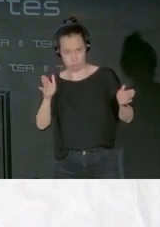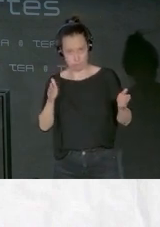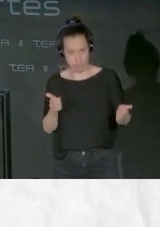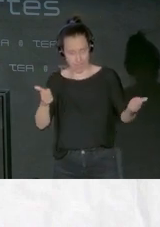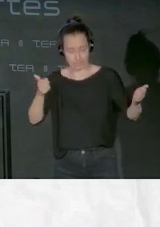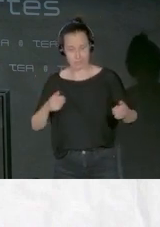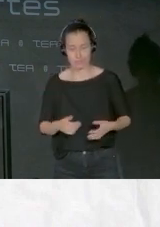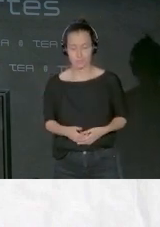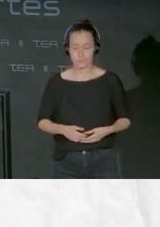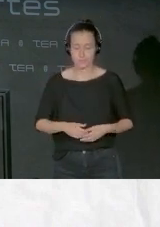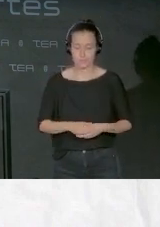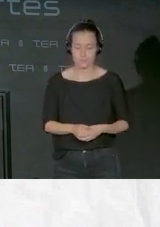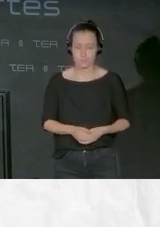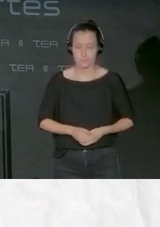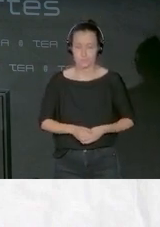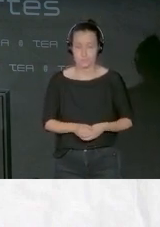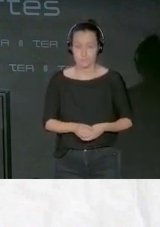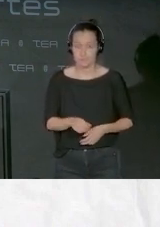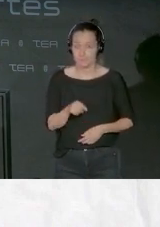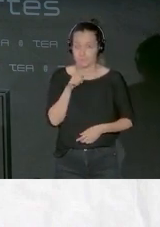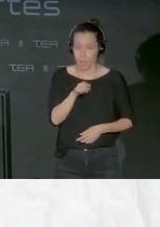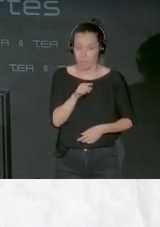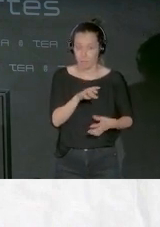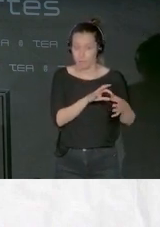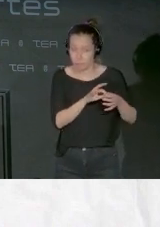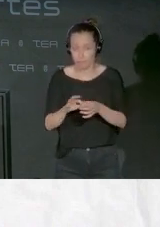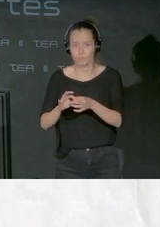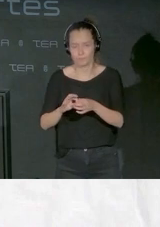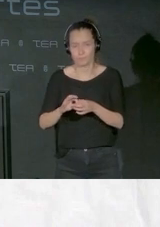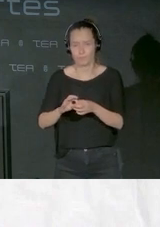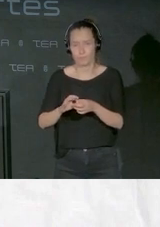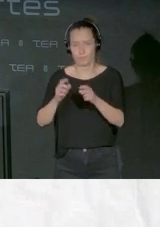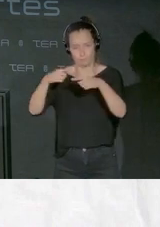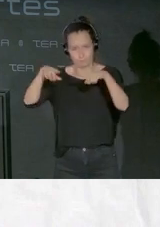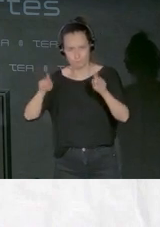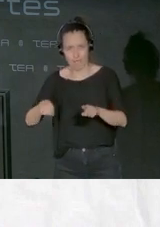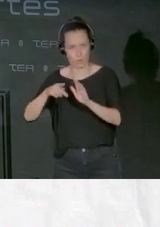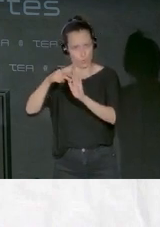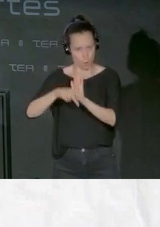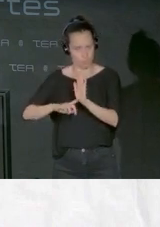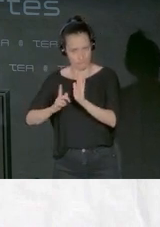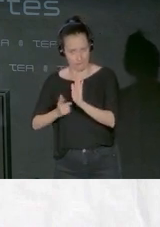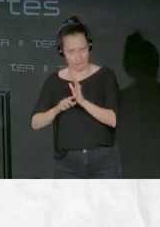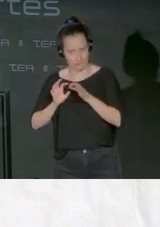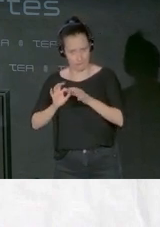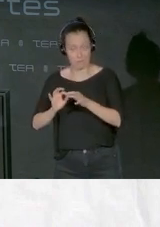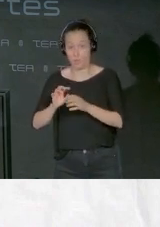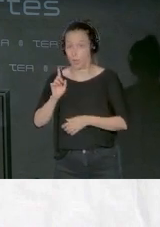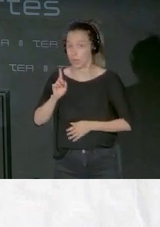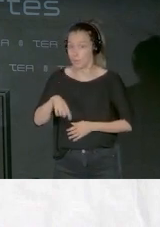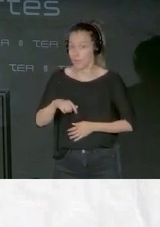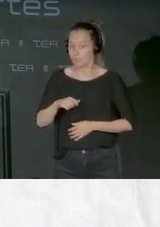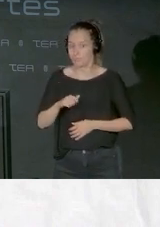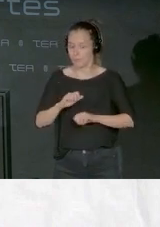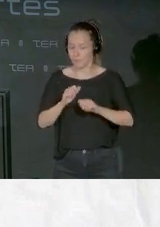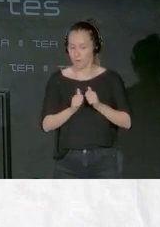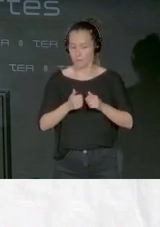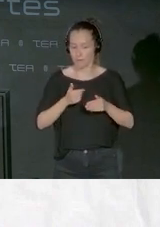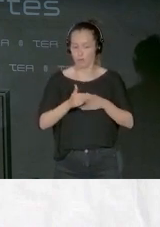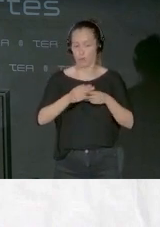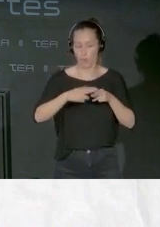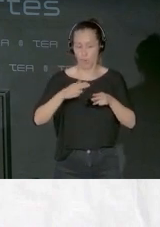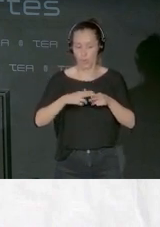regulatory framework, it's also how we shape the future policy, how we sort of act on the different strategic elements